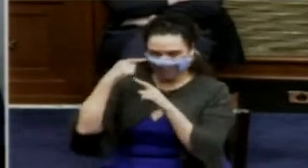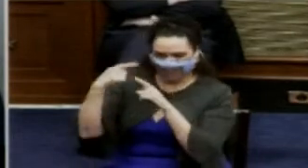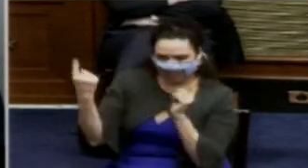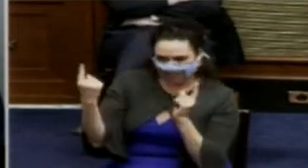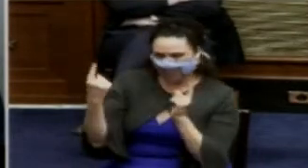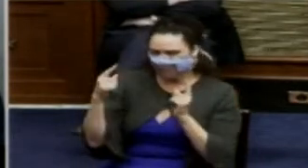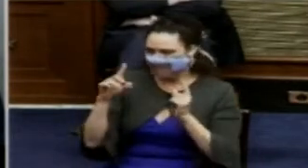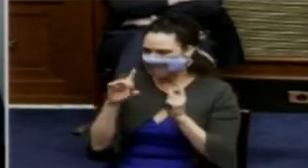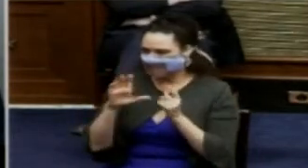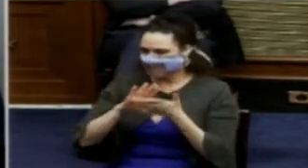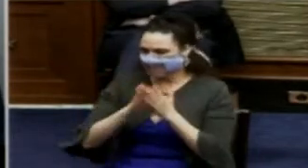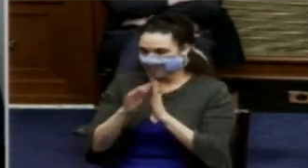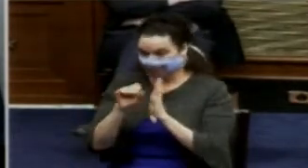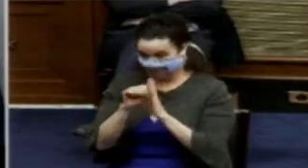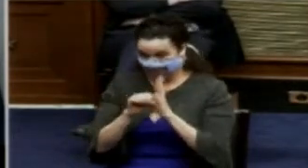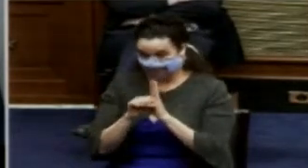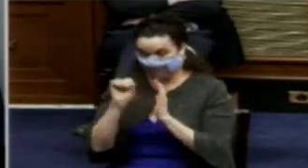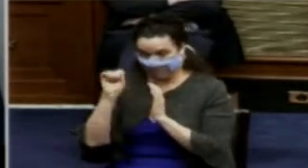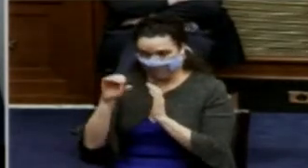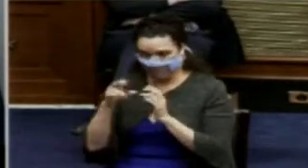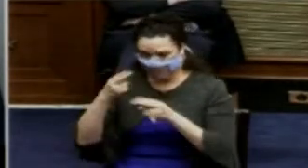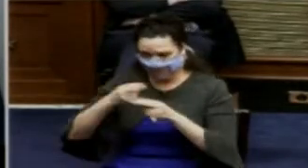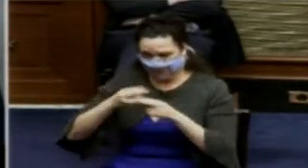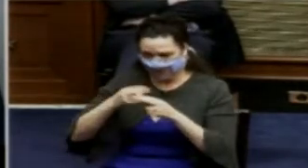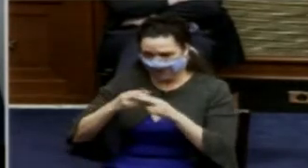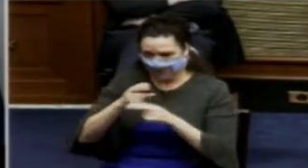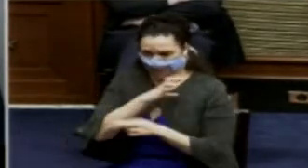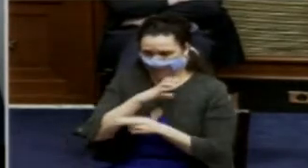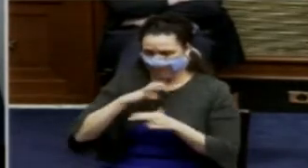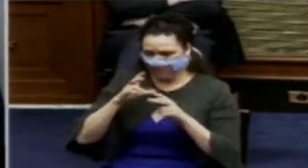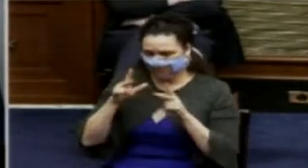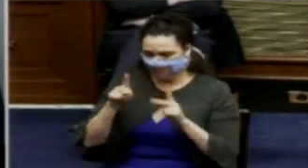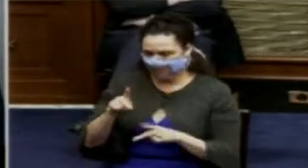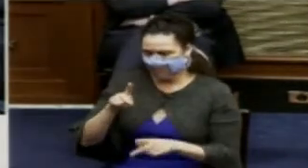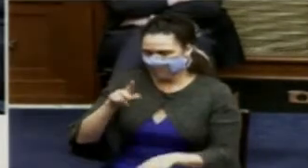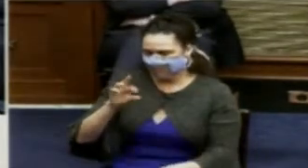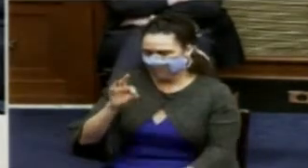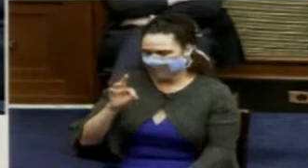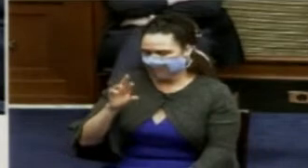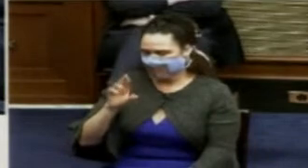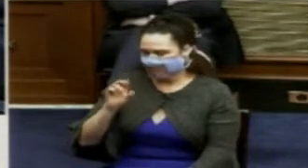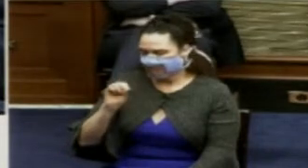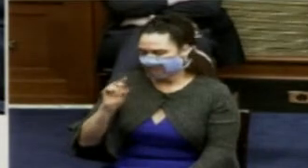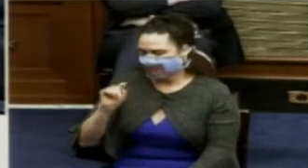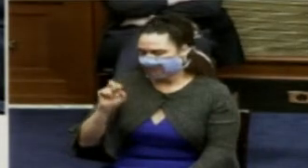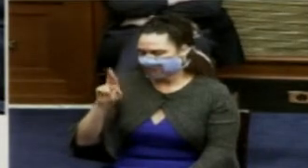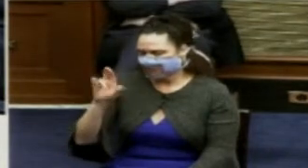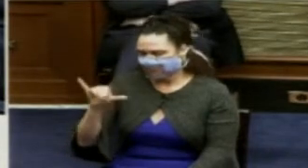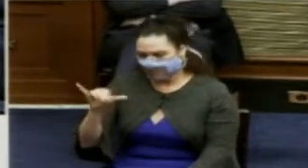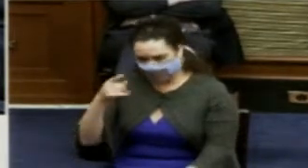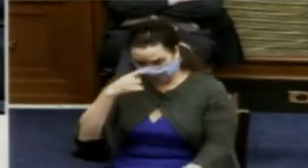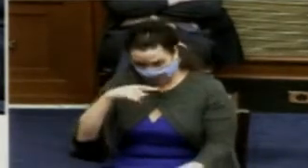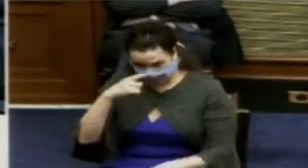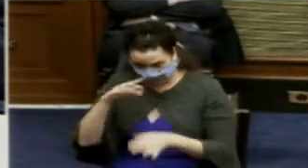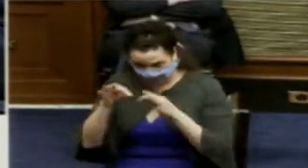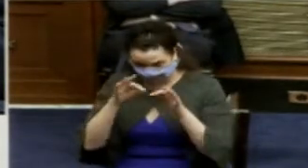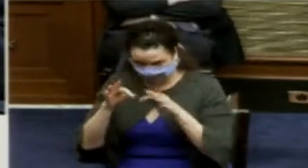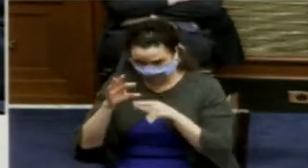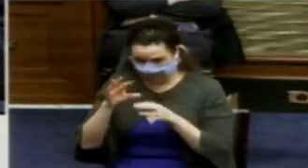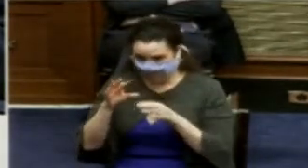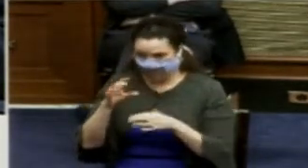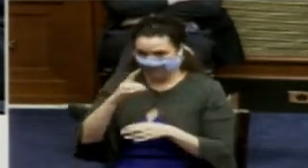former Congressman Fitzroy. What was his opposition? Do you know? I do, Congressman. Delegate Fauntleroy